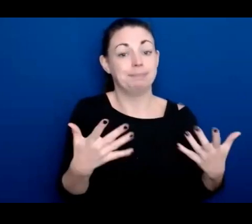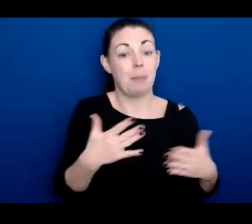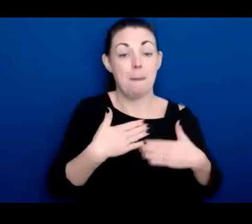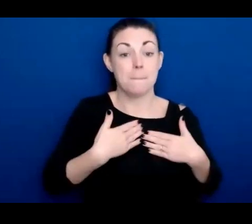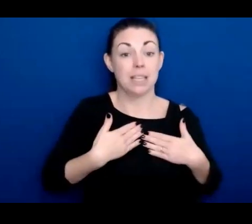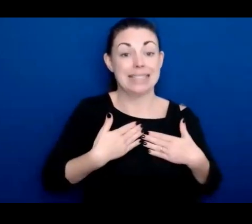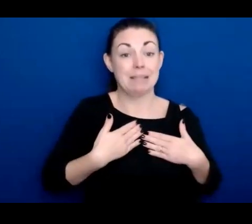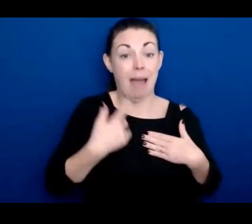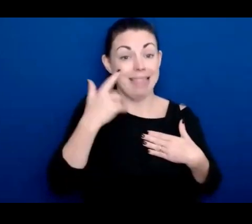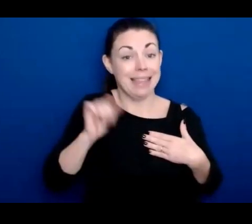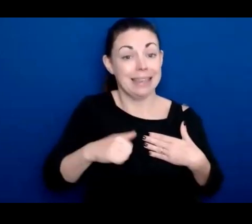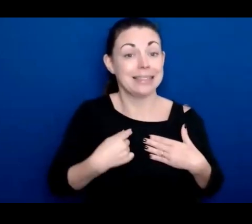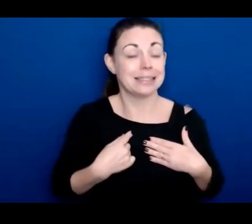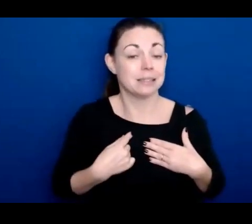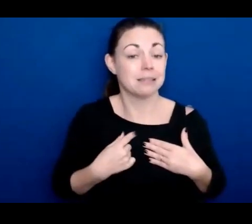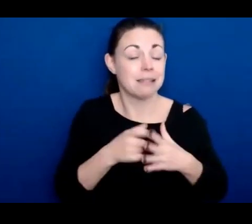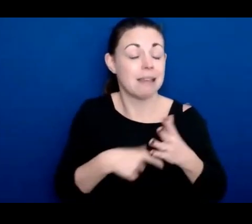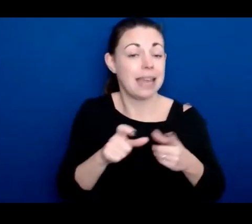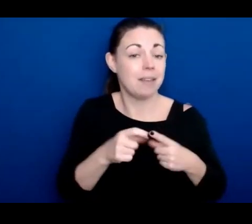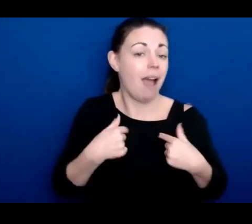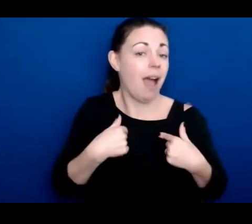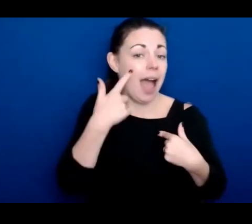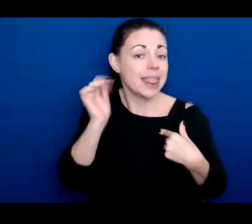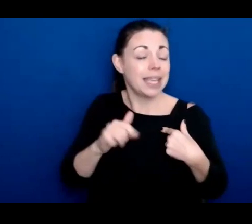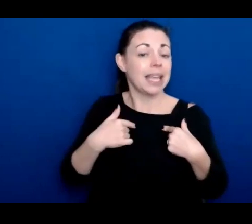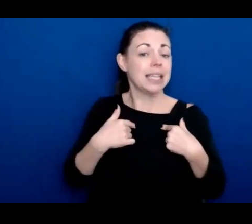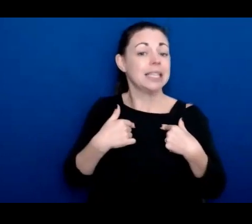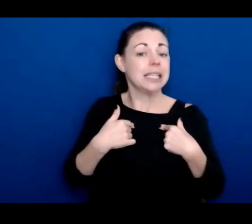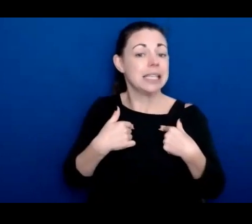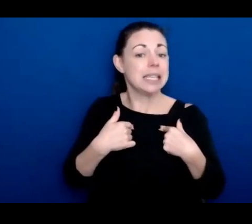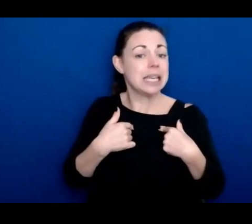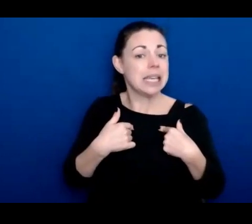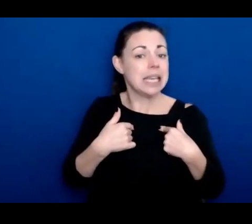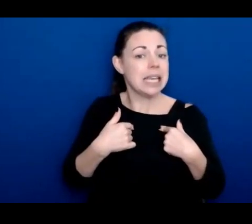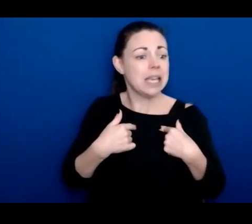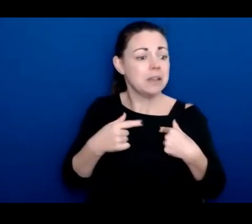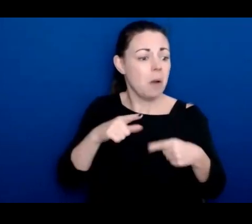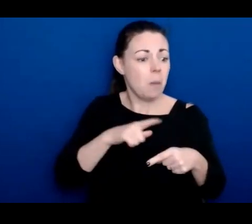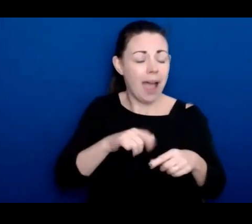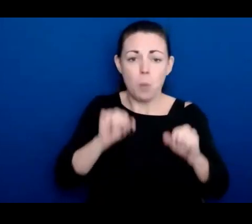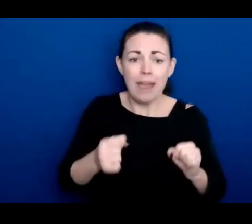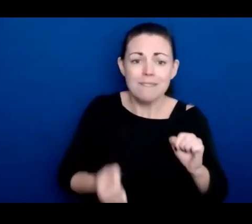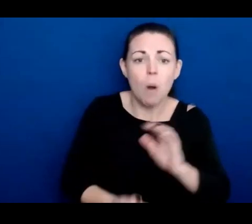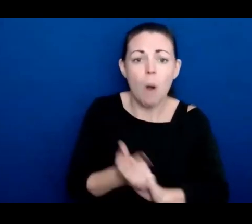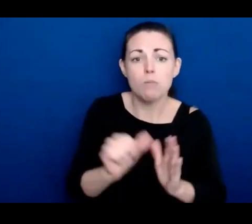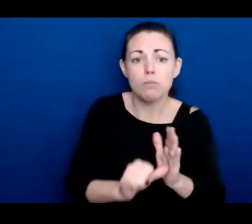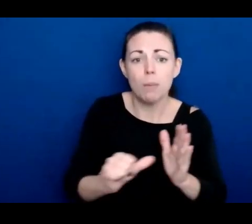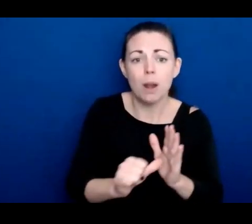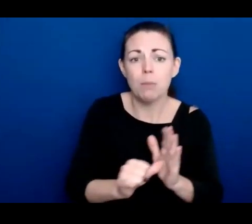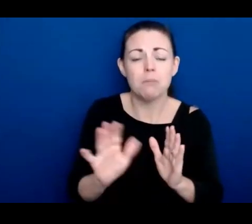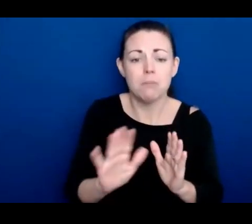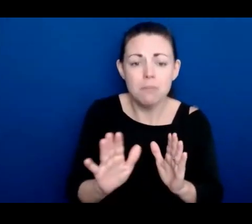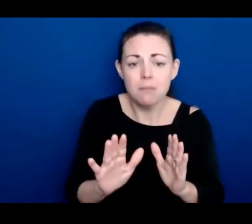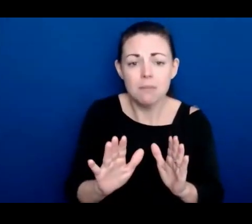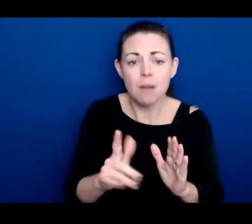think we should. I think it's something that we need to. Rather than fighting fires and finding people are having issues after the